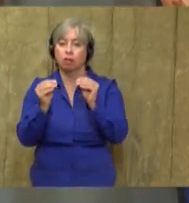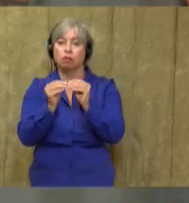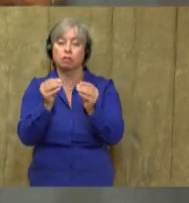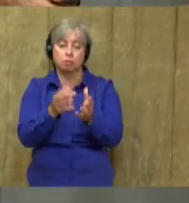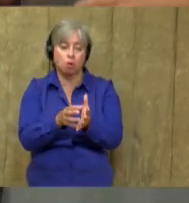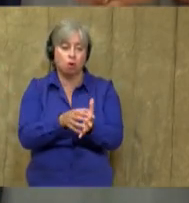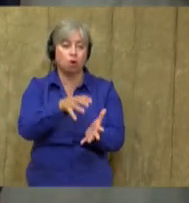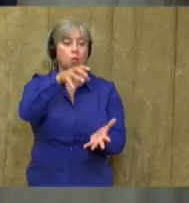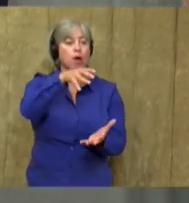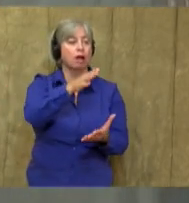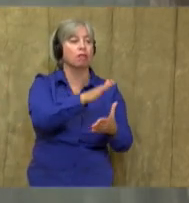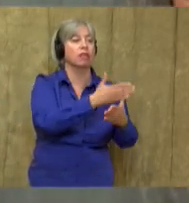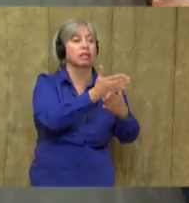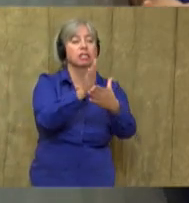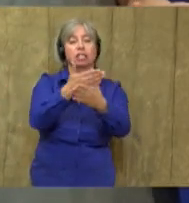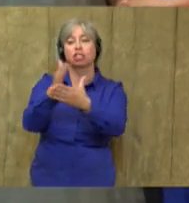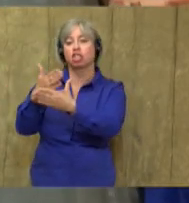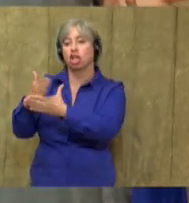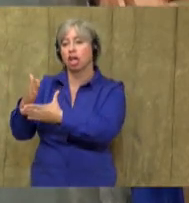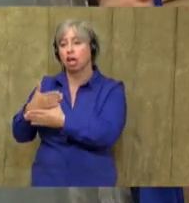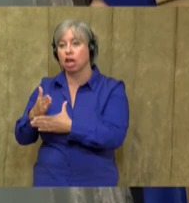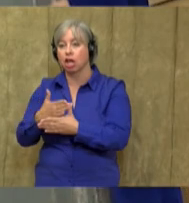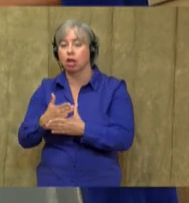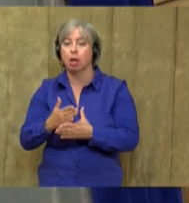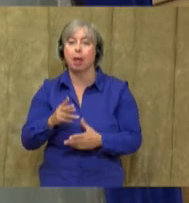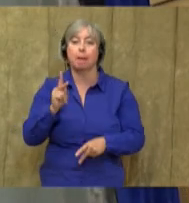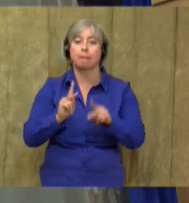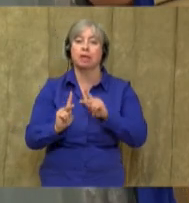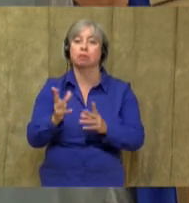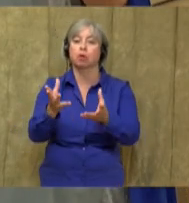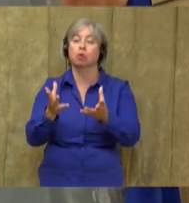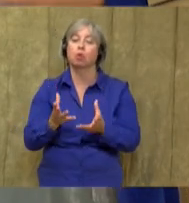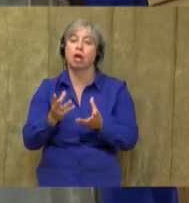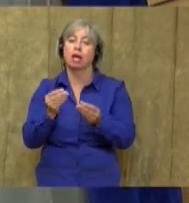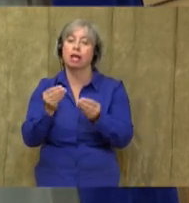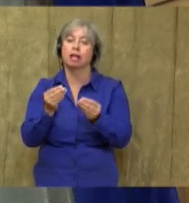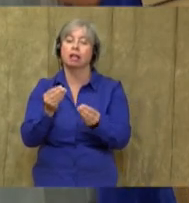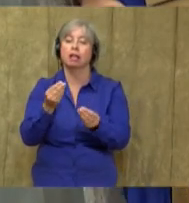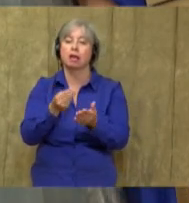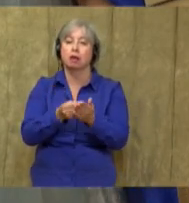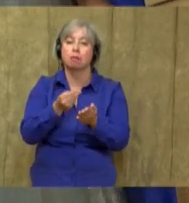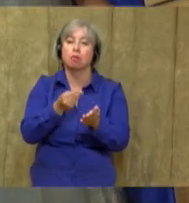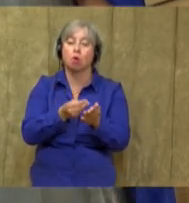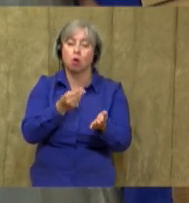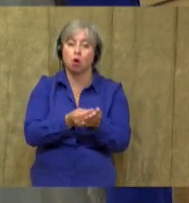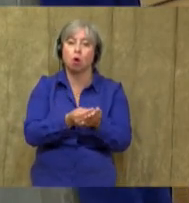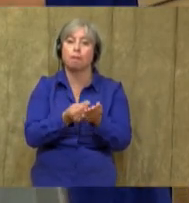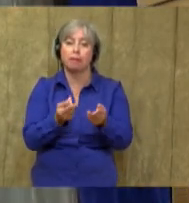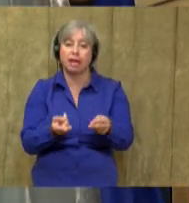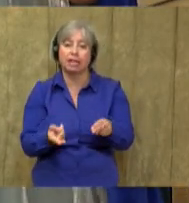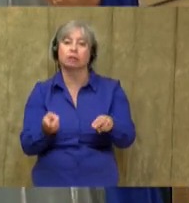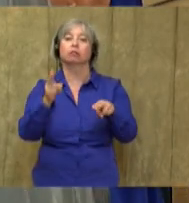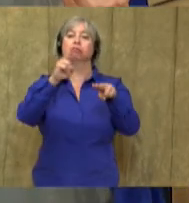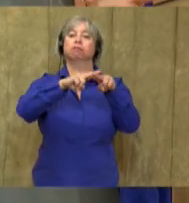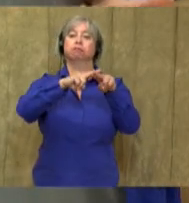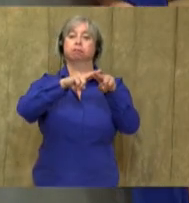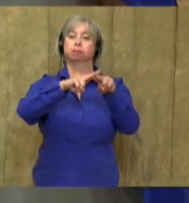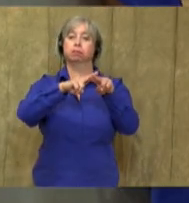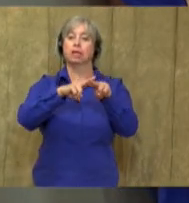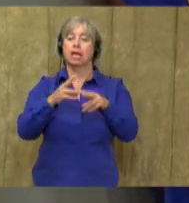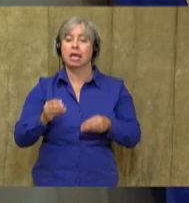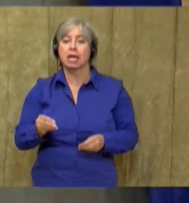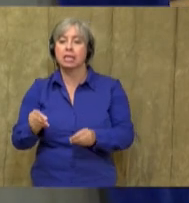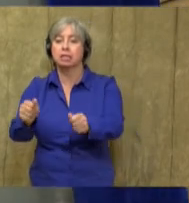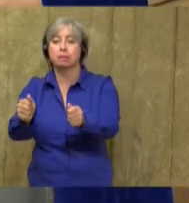to go around. People can start demanding higher wages. There's going to be more money that can be spent. Well, what are they going to spend